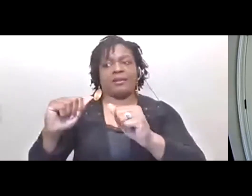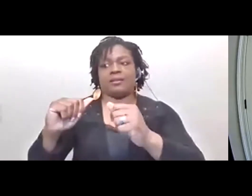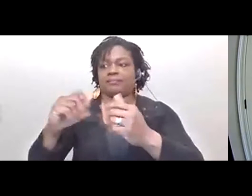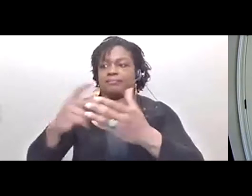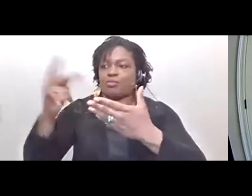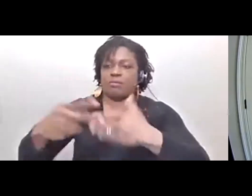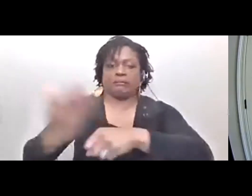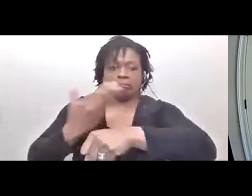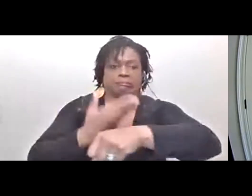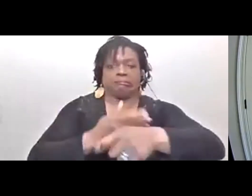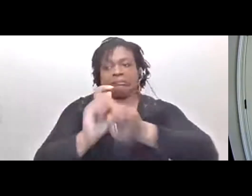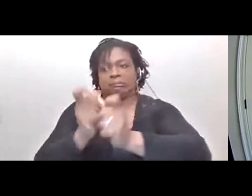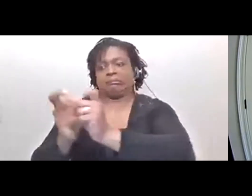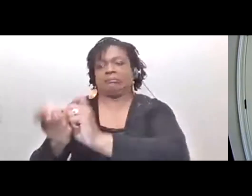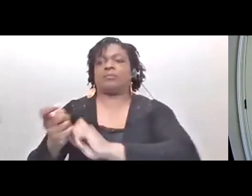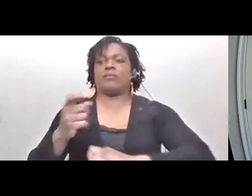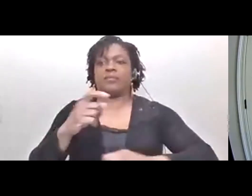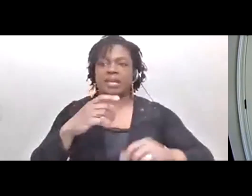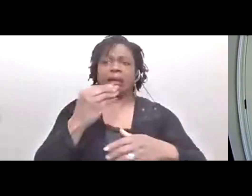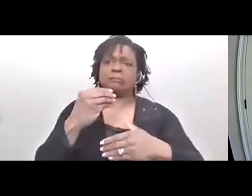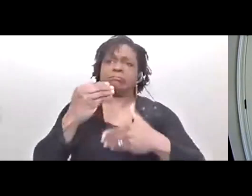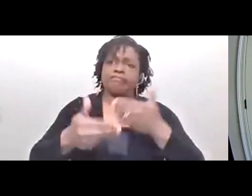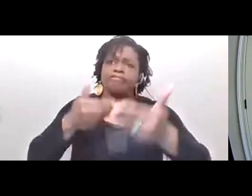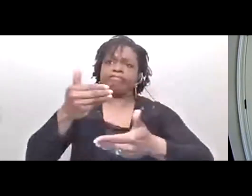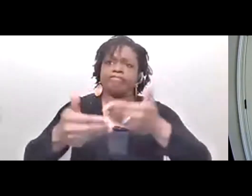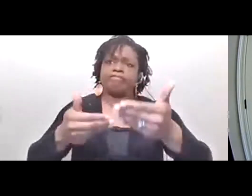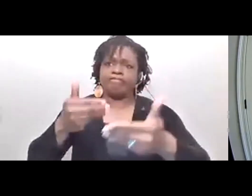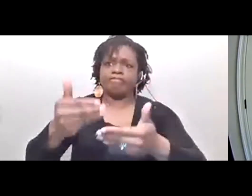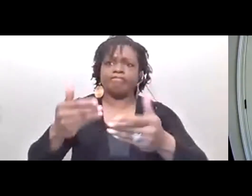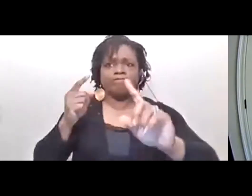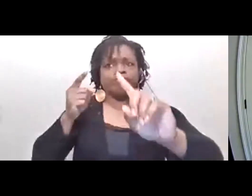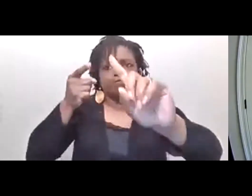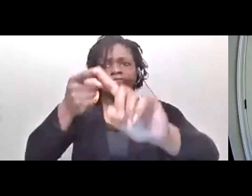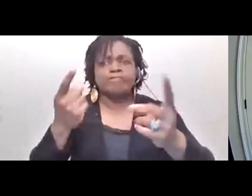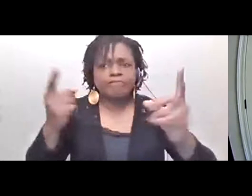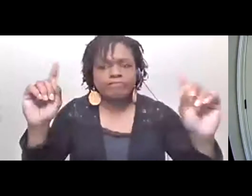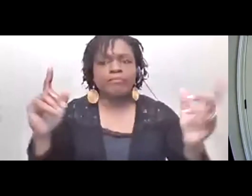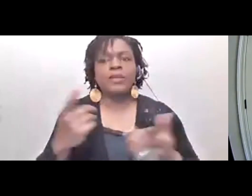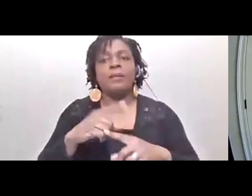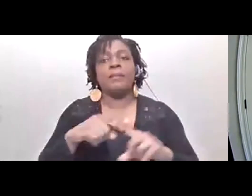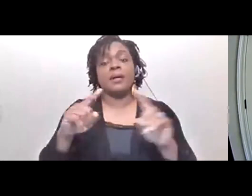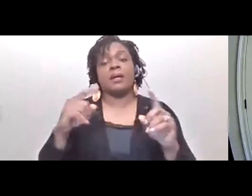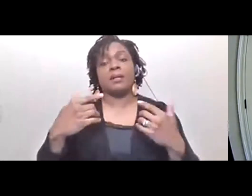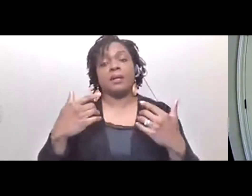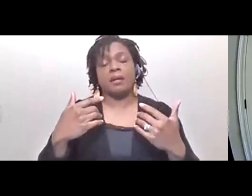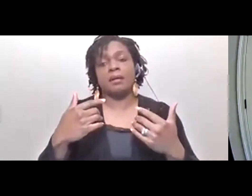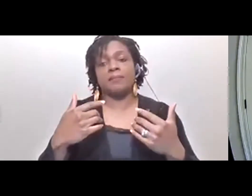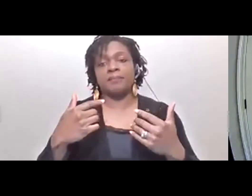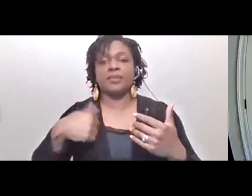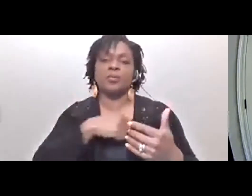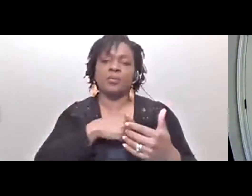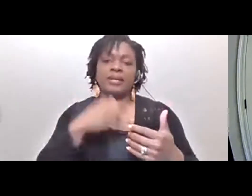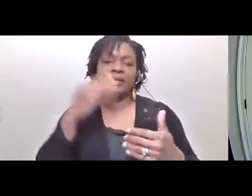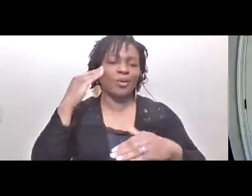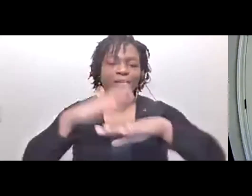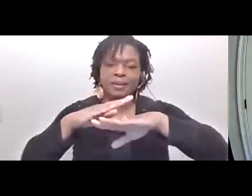there. Before, Luno brought a bill 18 to address it. The minimum